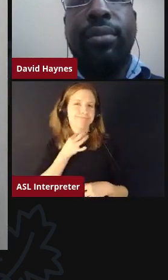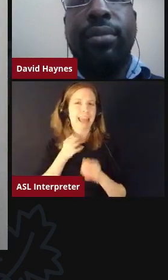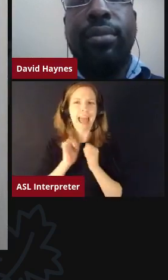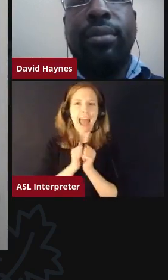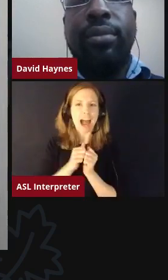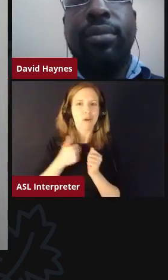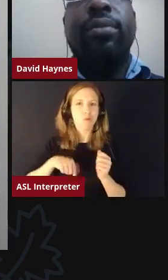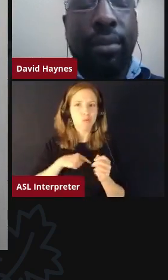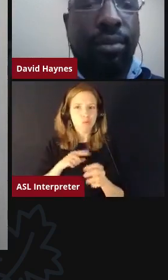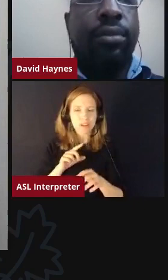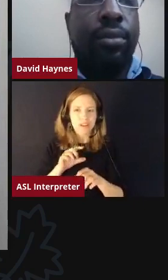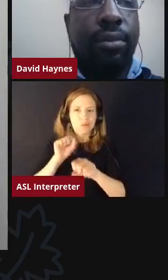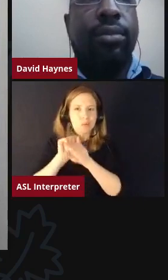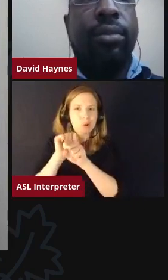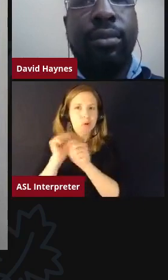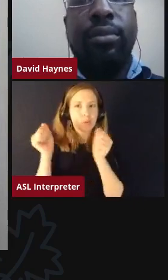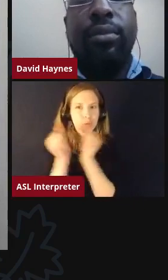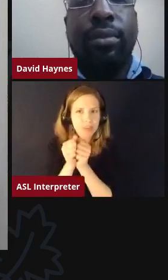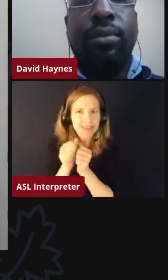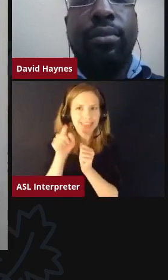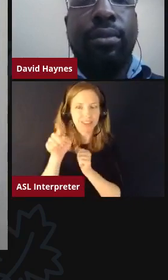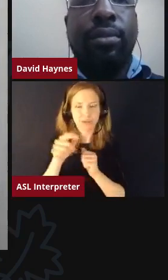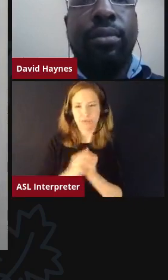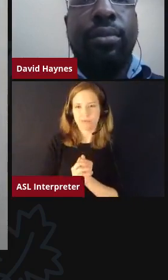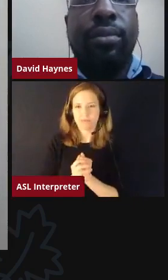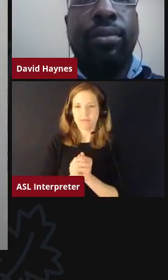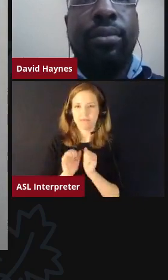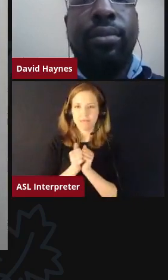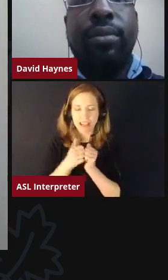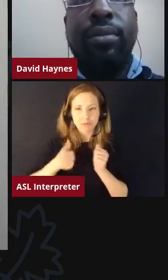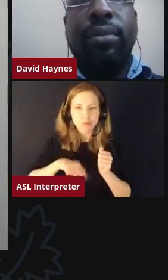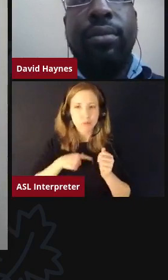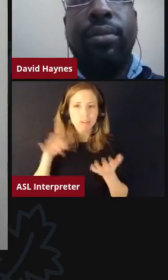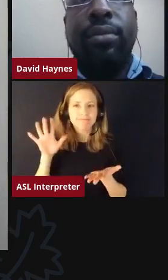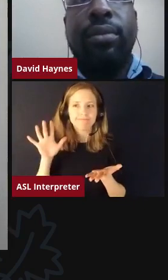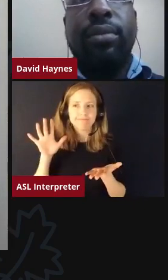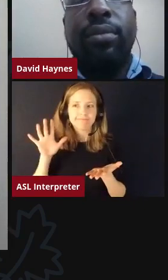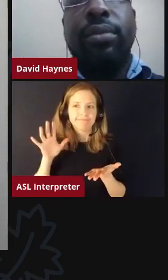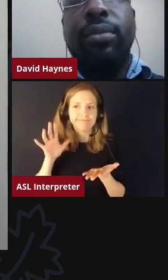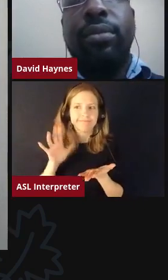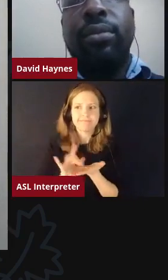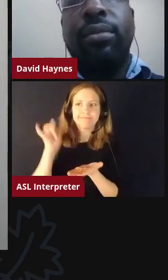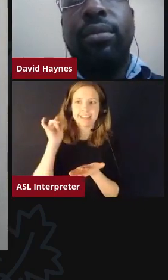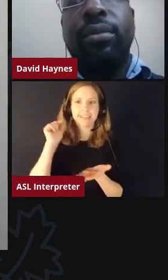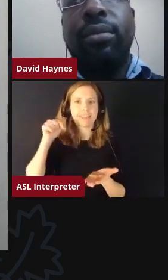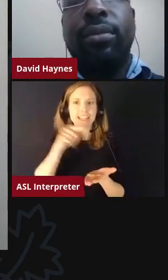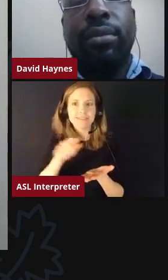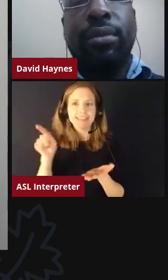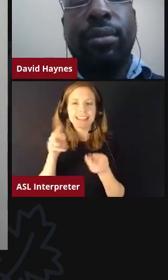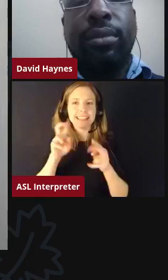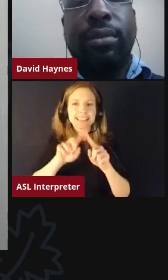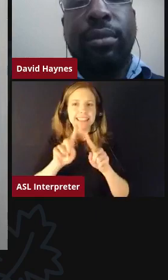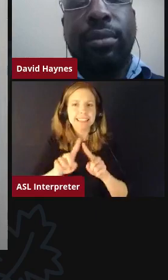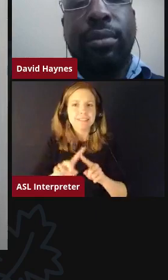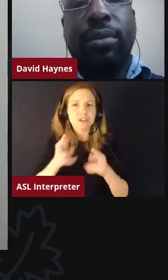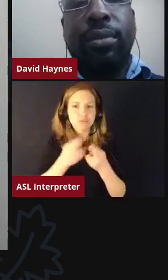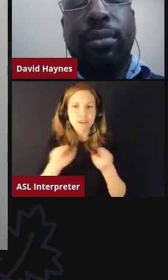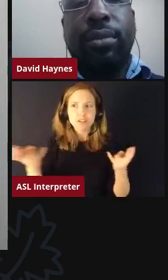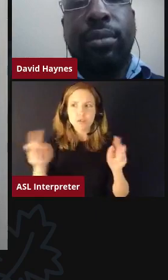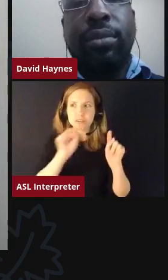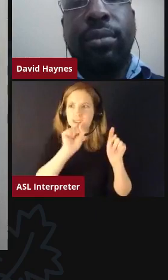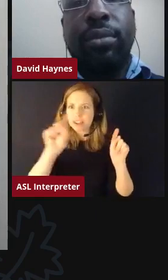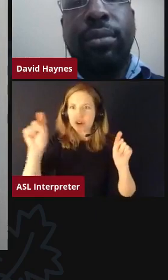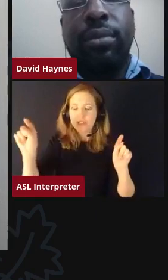with David? How do we take advantage of some of the resources that are out there? And so I want to ask you, how